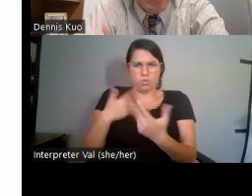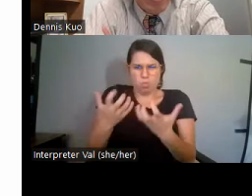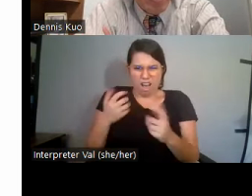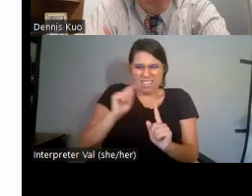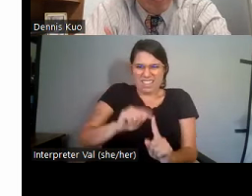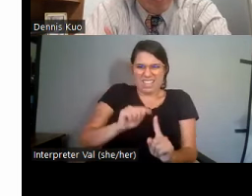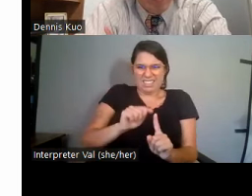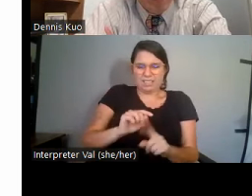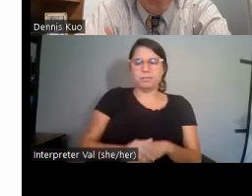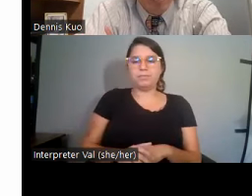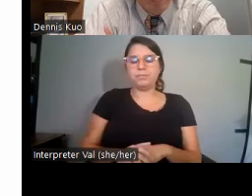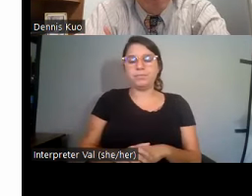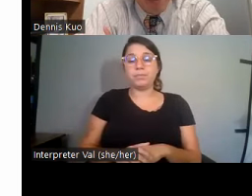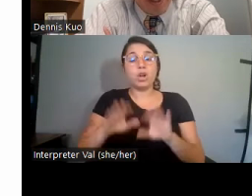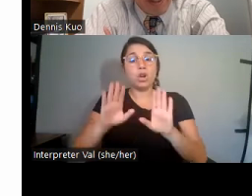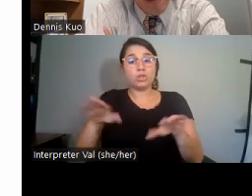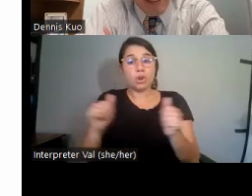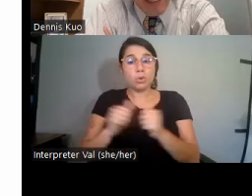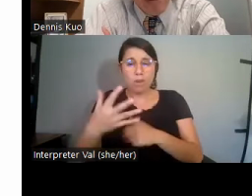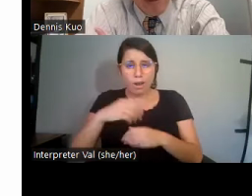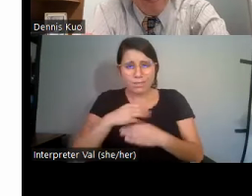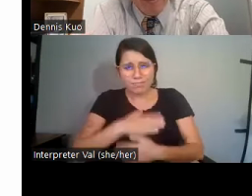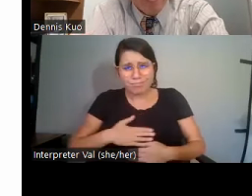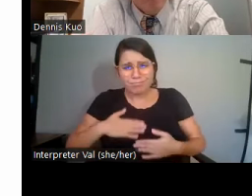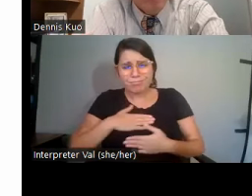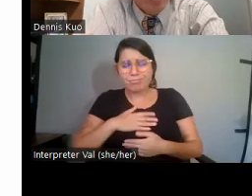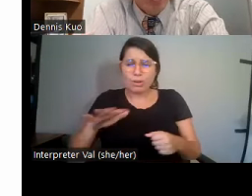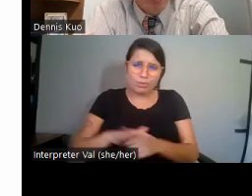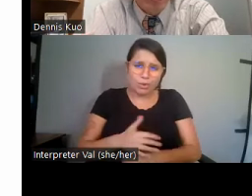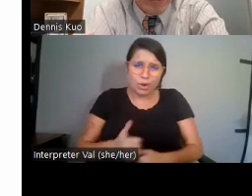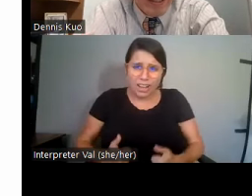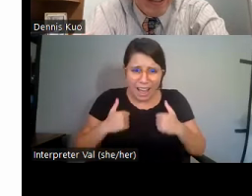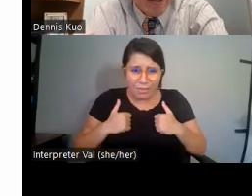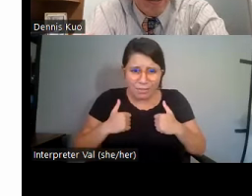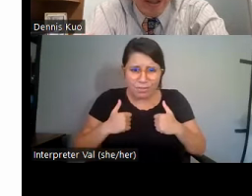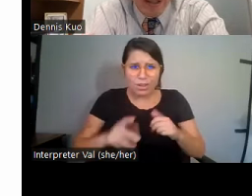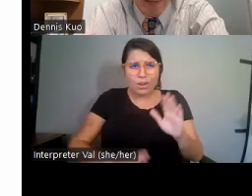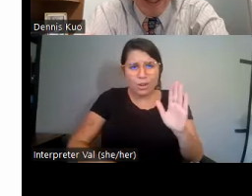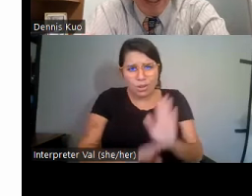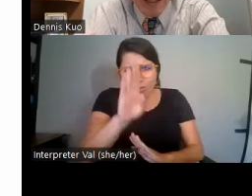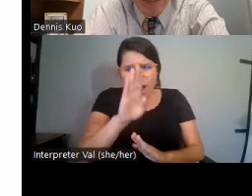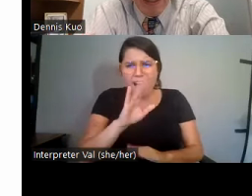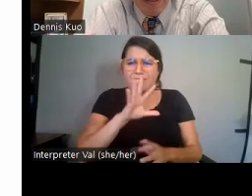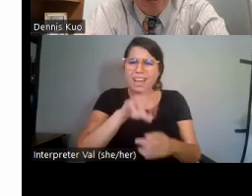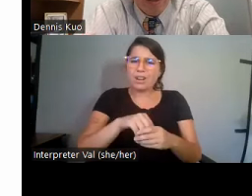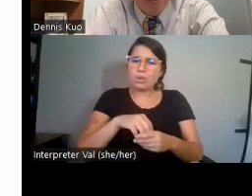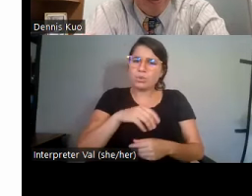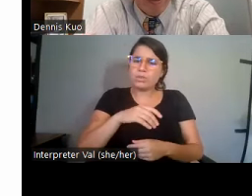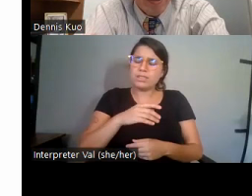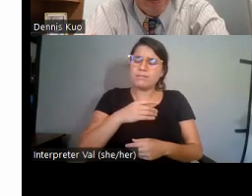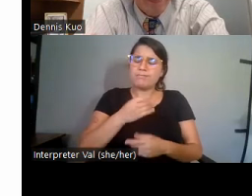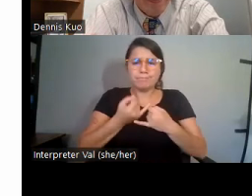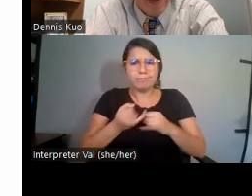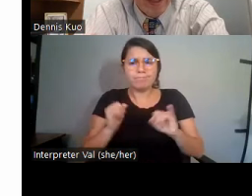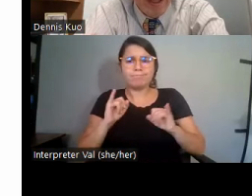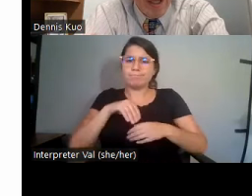next is that children with autism enjoy a full life and thrive in systems that ensure dignity, autonomy, and independence in their